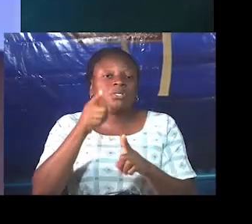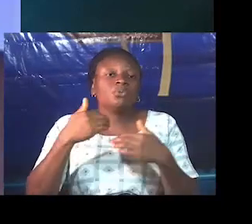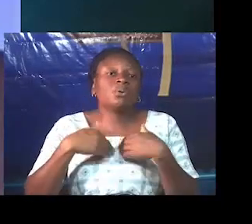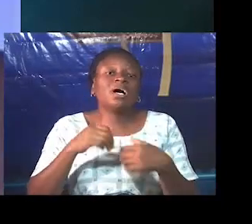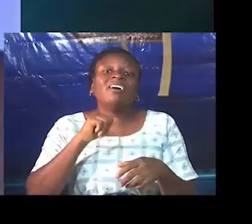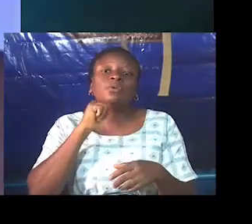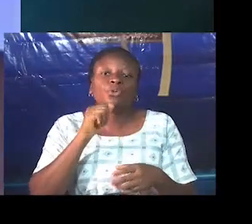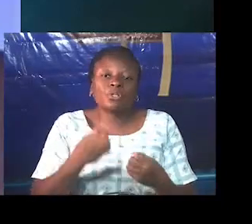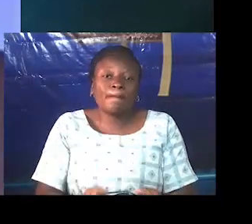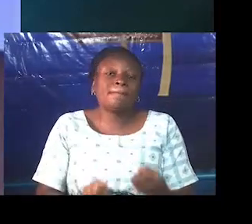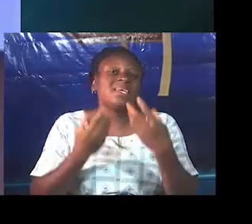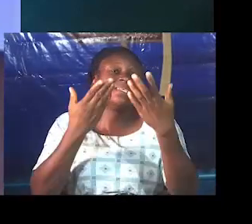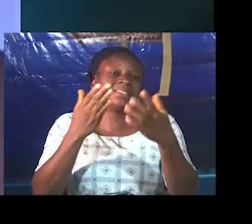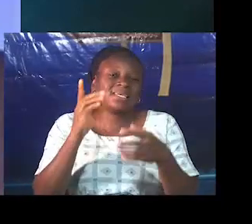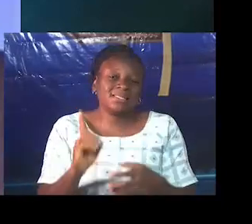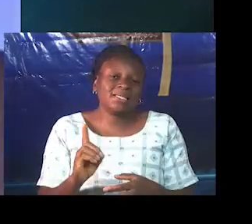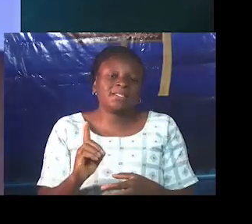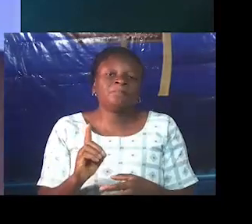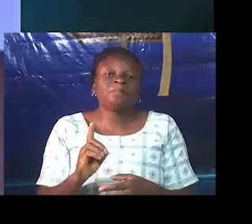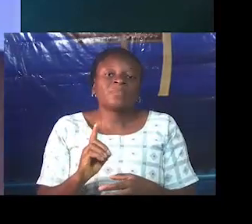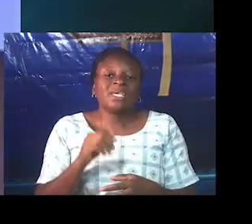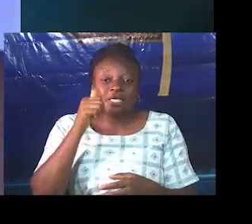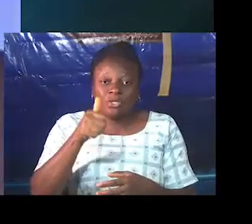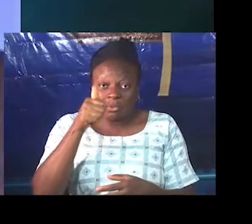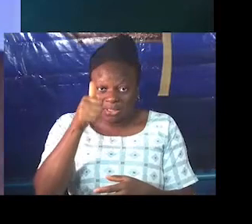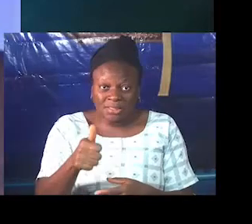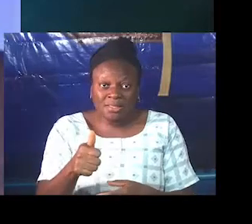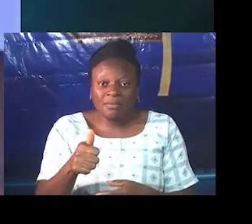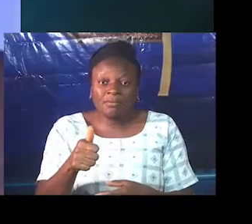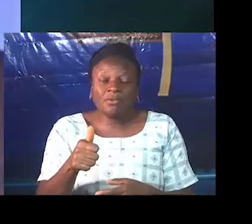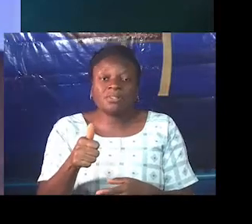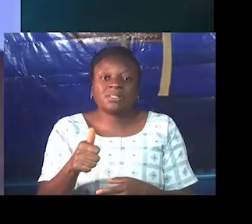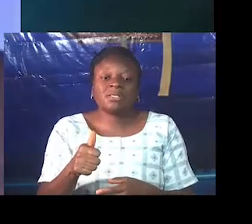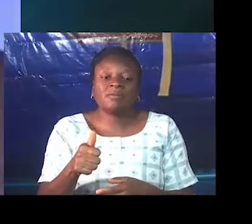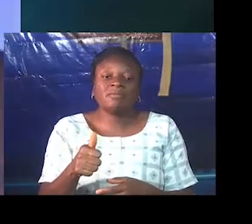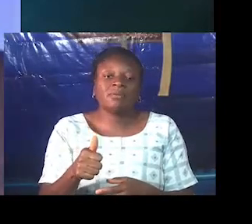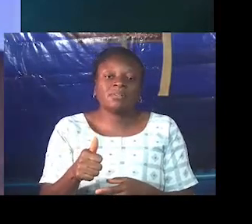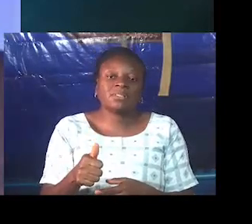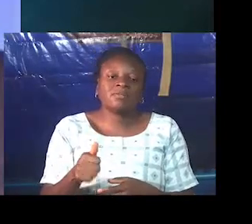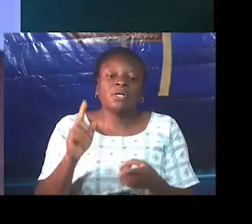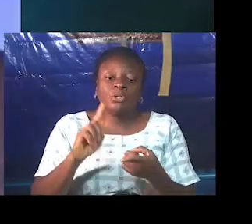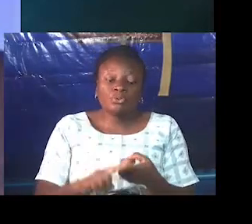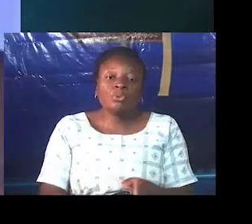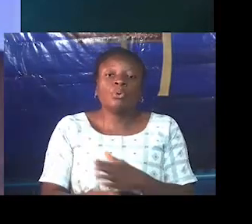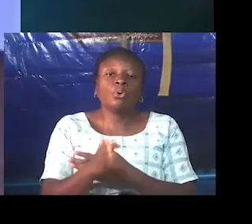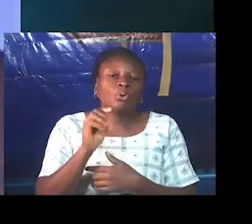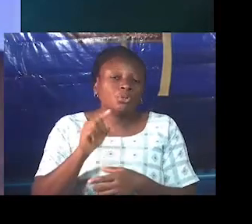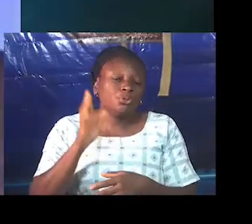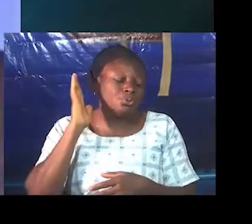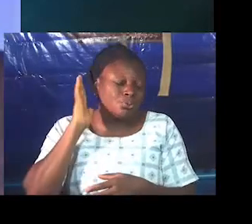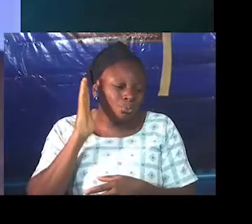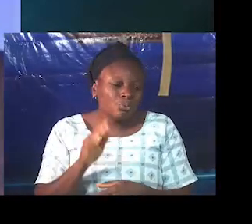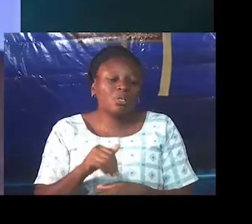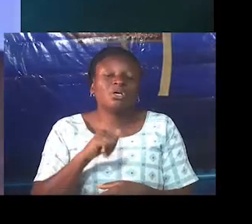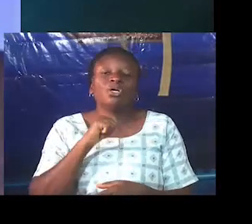never really get to know what the perfect will of God for your life is. Now, if you do not present yourself,